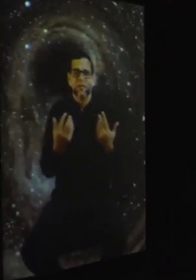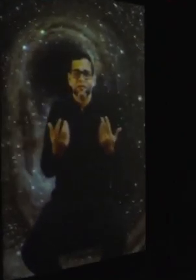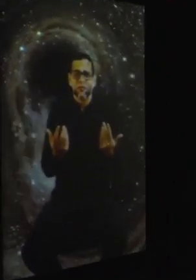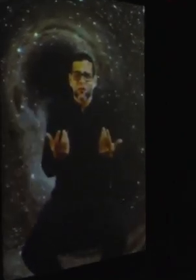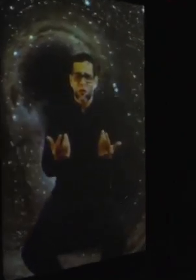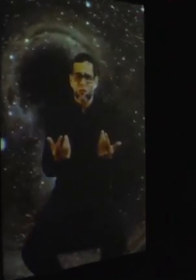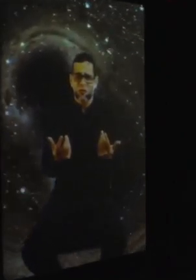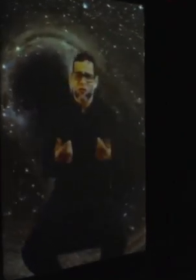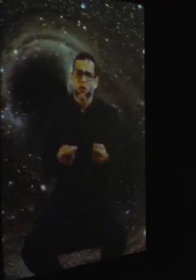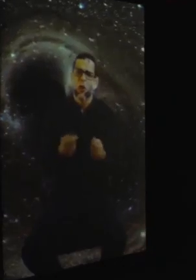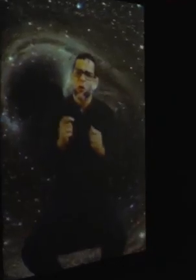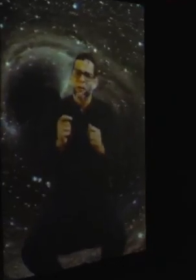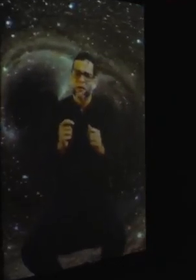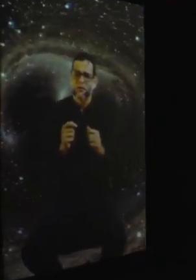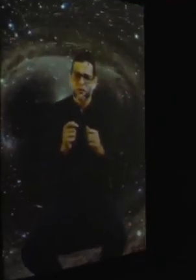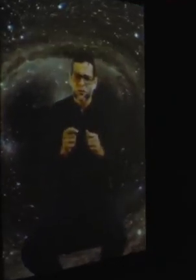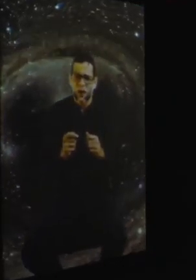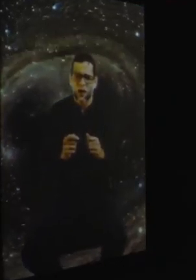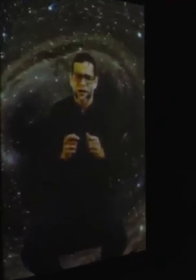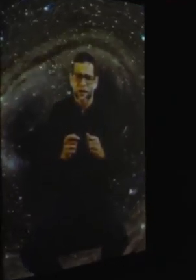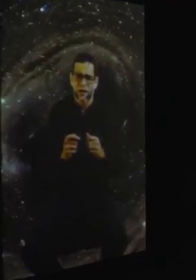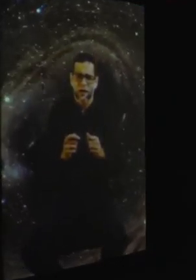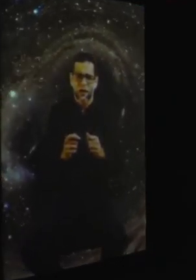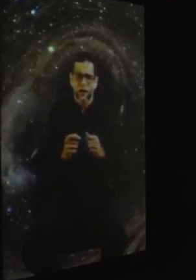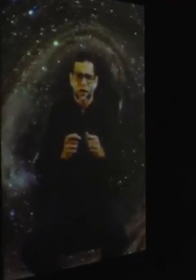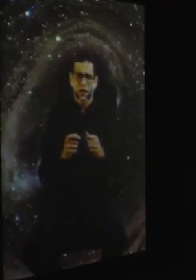being too hopeful or hoping too hard.